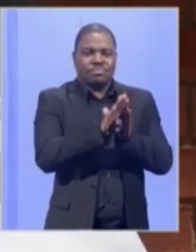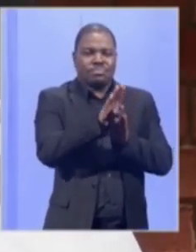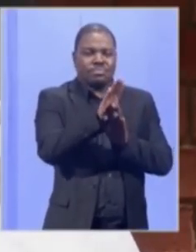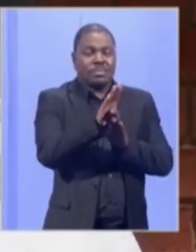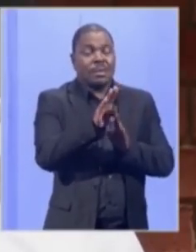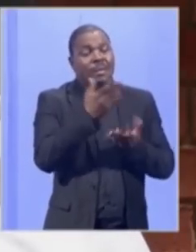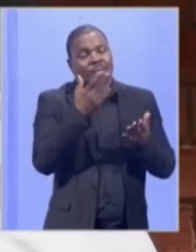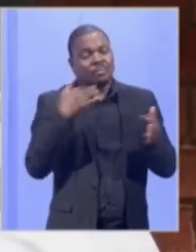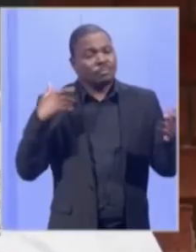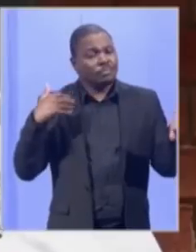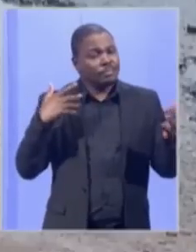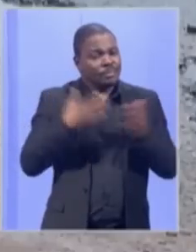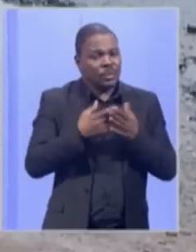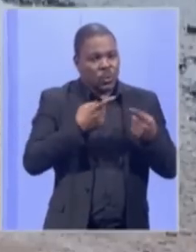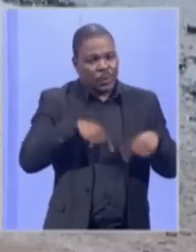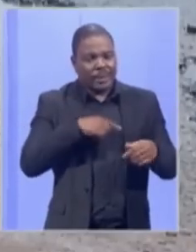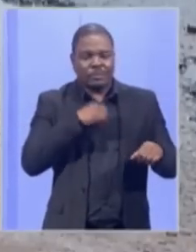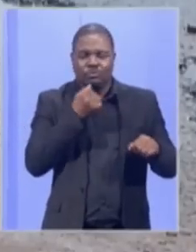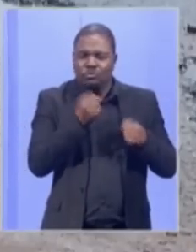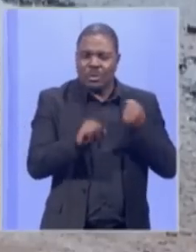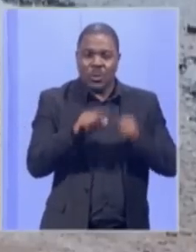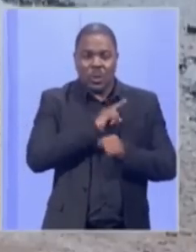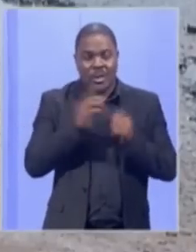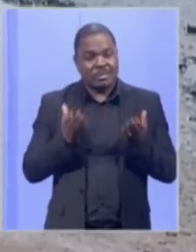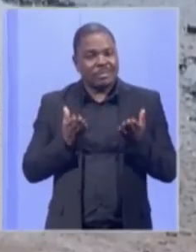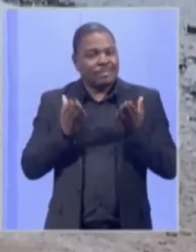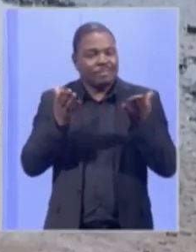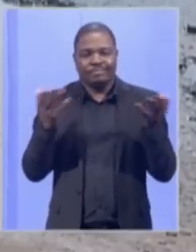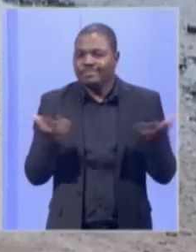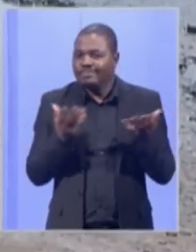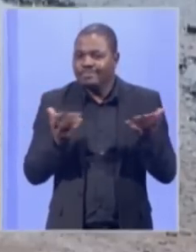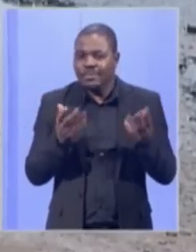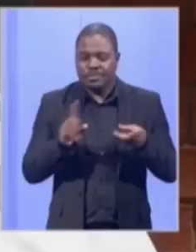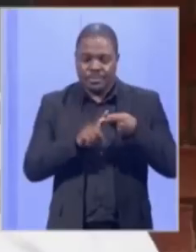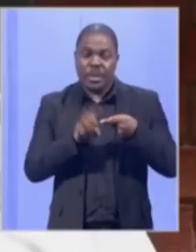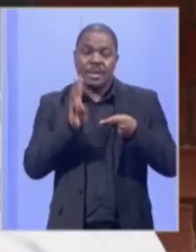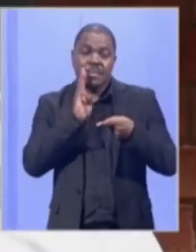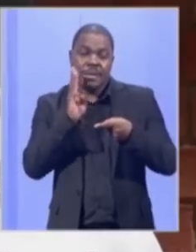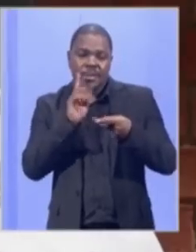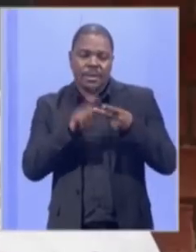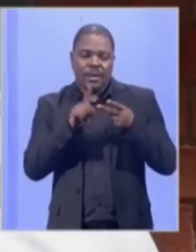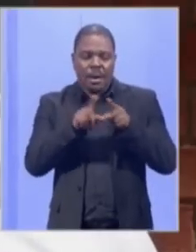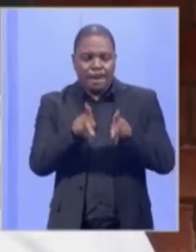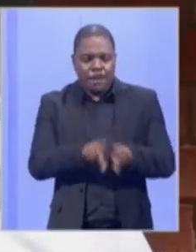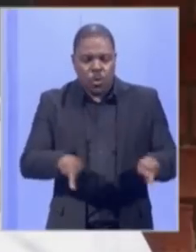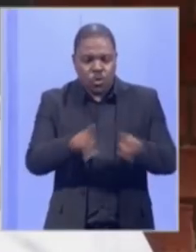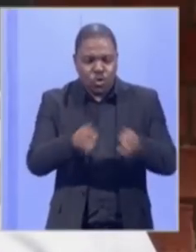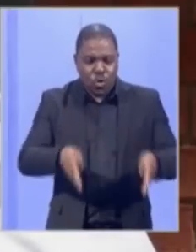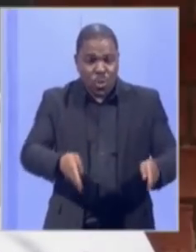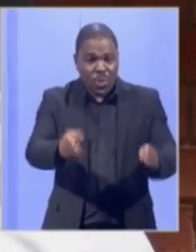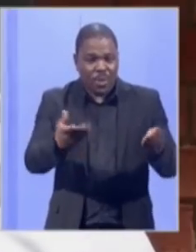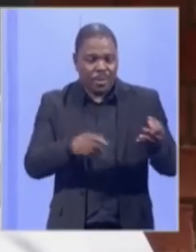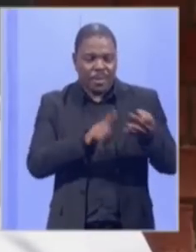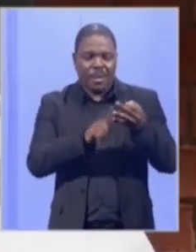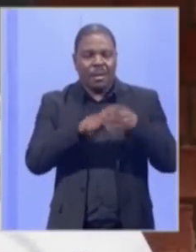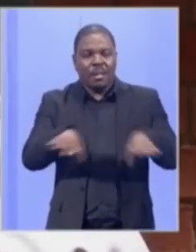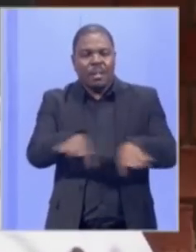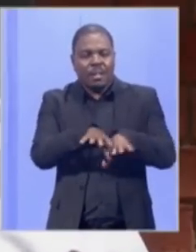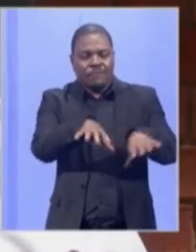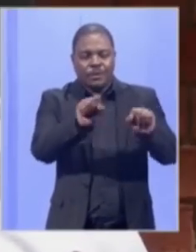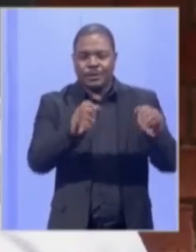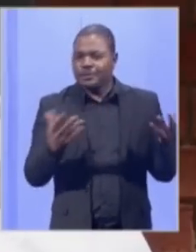some time we've been battling with service delivery issues, matters that relate to water, potholes in our communities, refuse collection